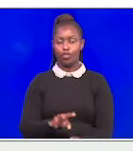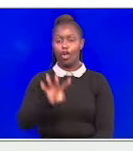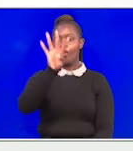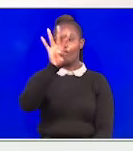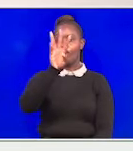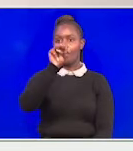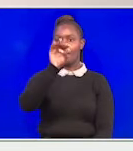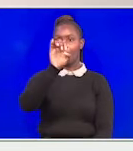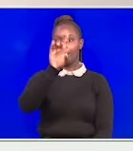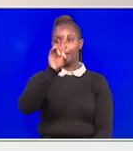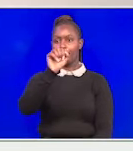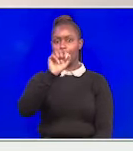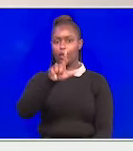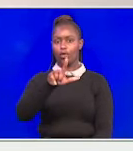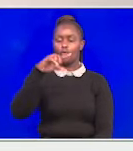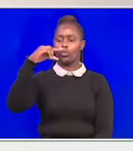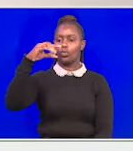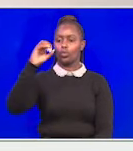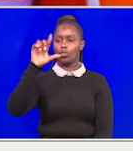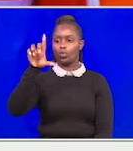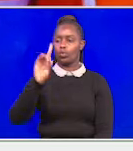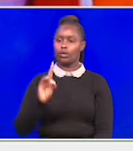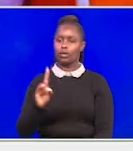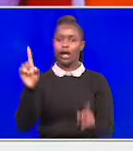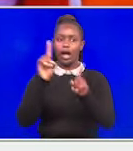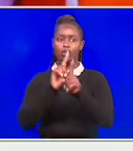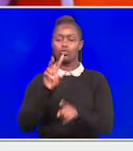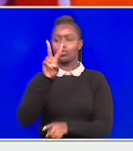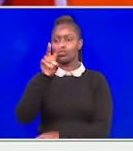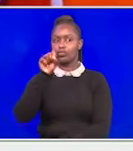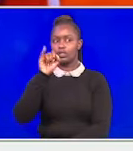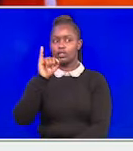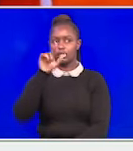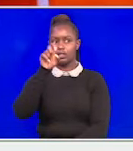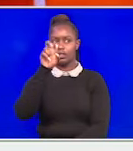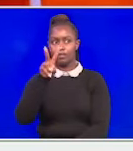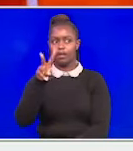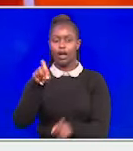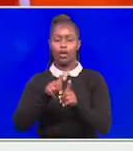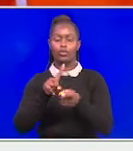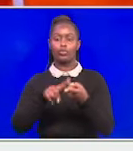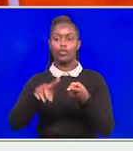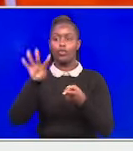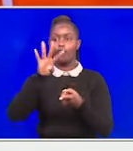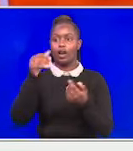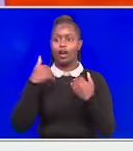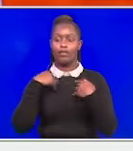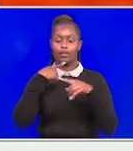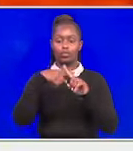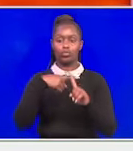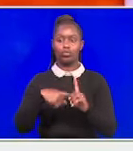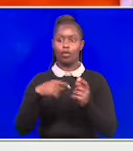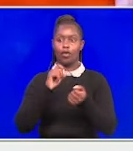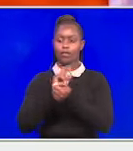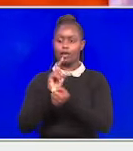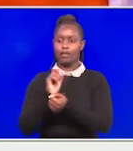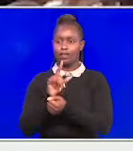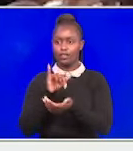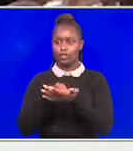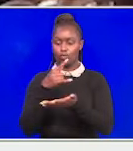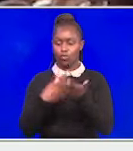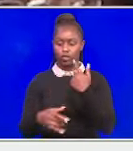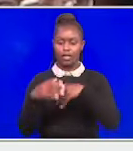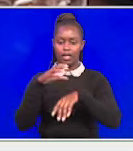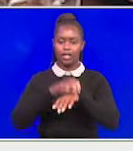medals, 2 silver and 5 bronze medals, making a total of 11 medals is what Team Kenya could afford to bag